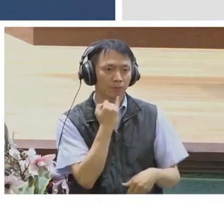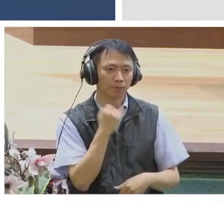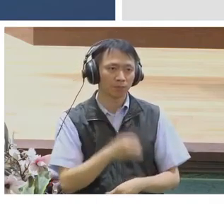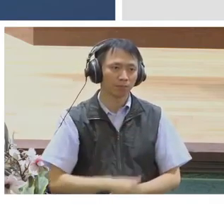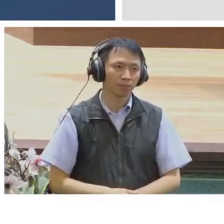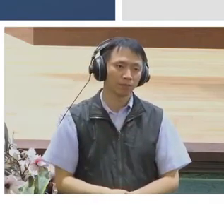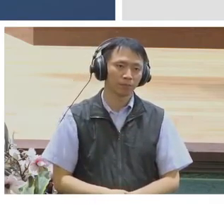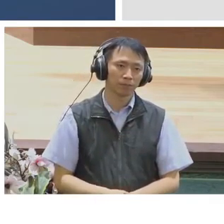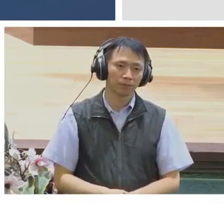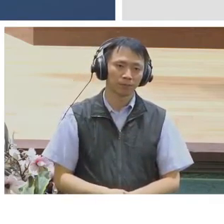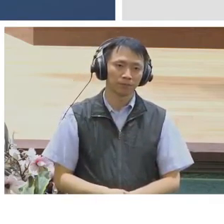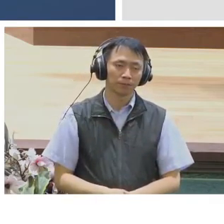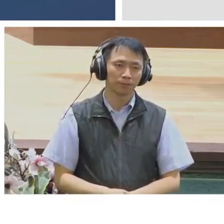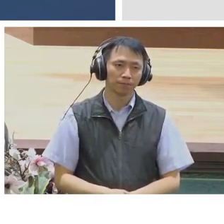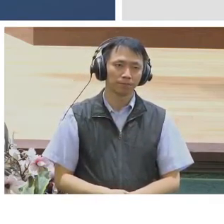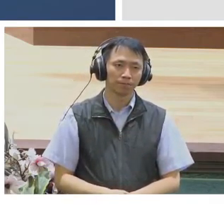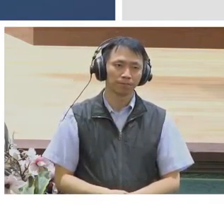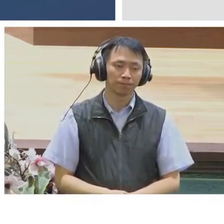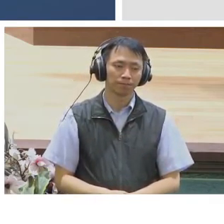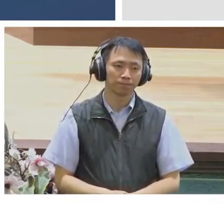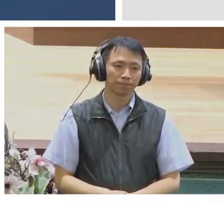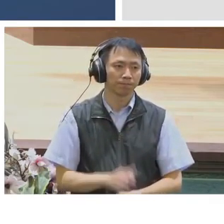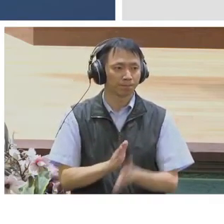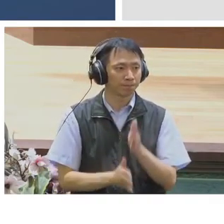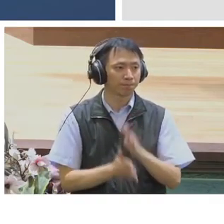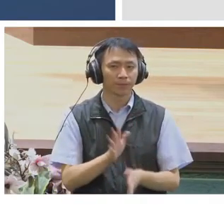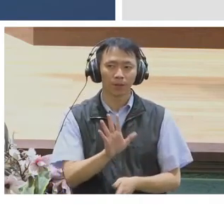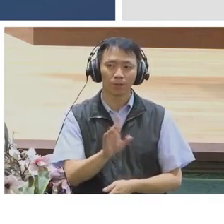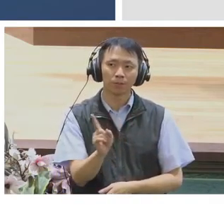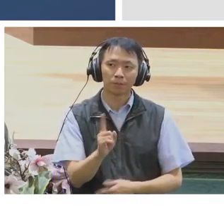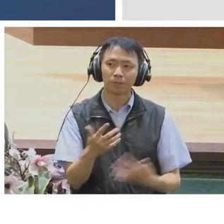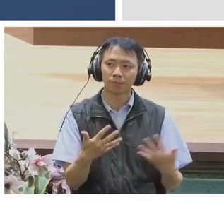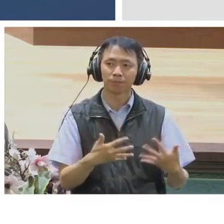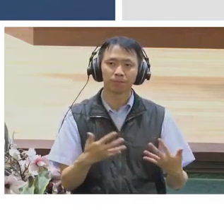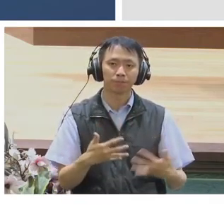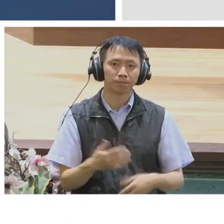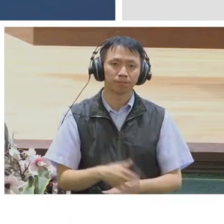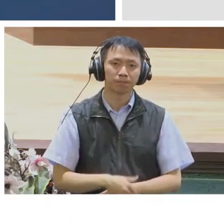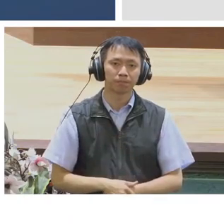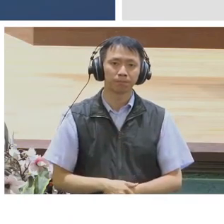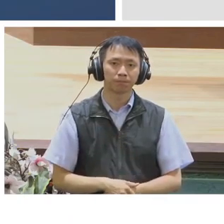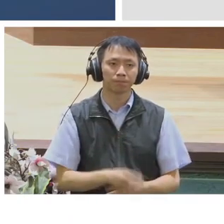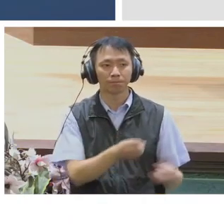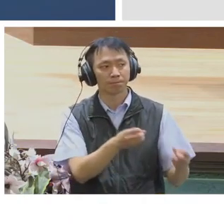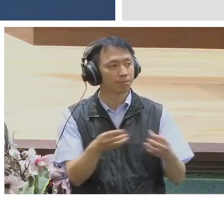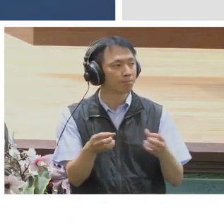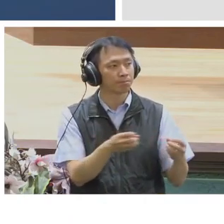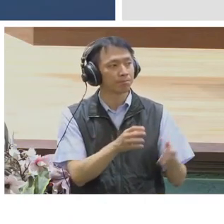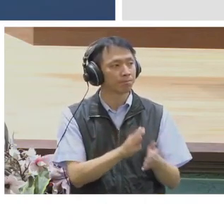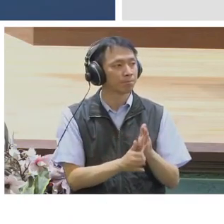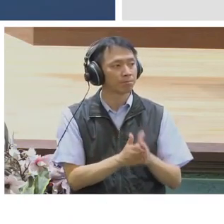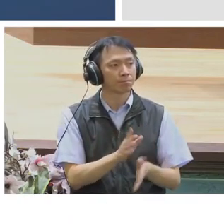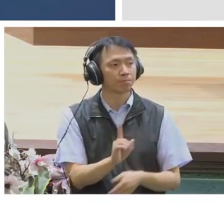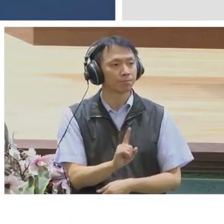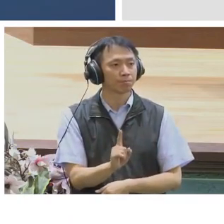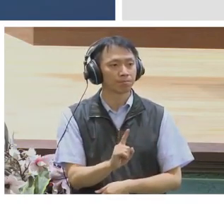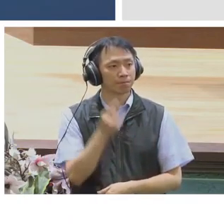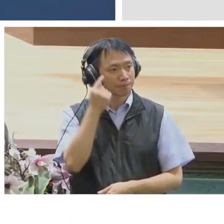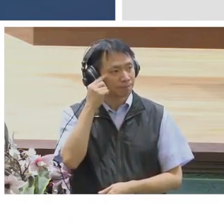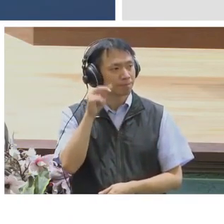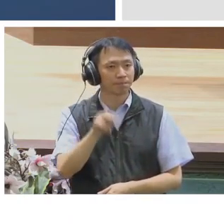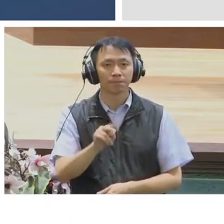well. Is there anything else? I don't know if anybody has any questions, or Mark, you want to add any other final